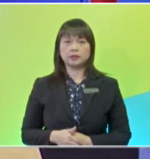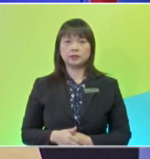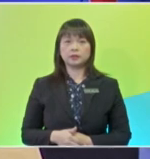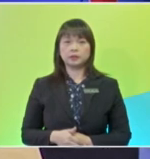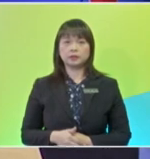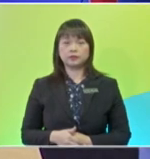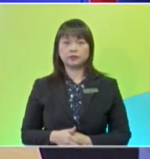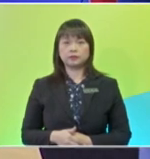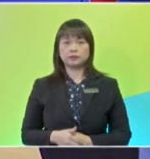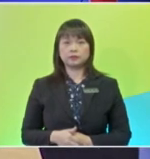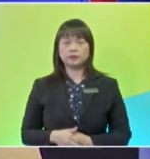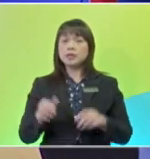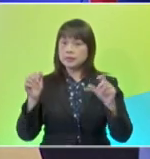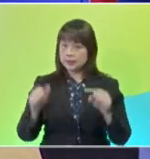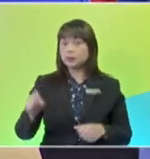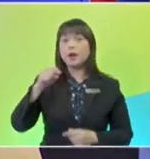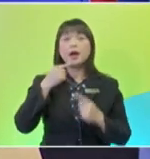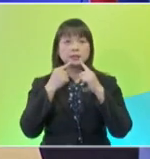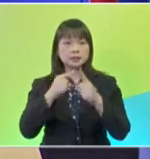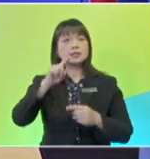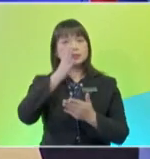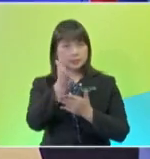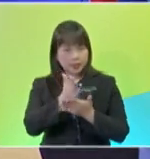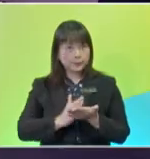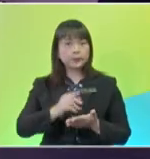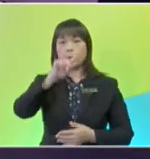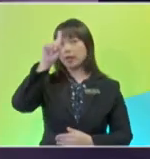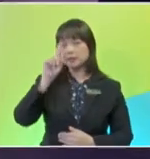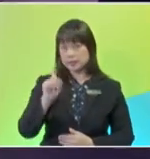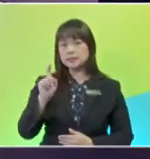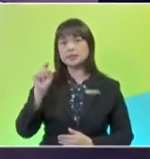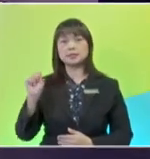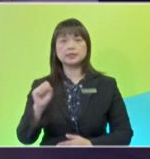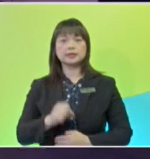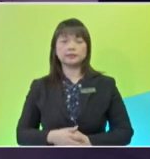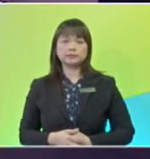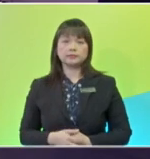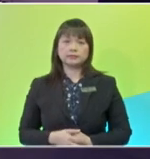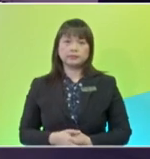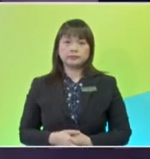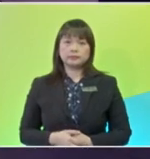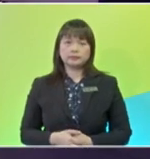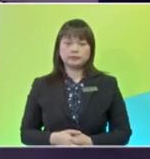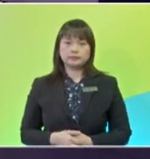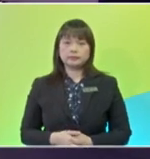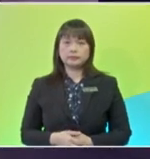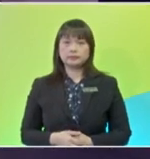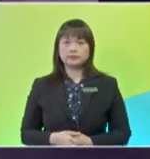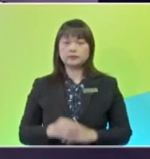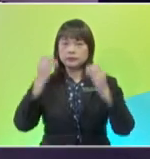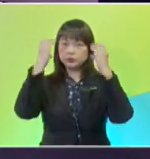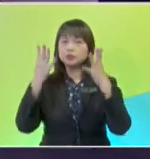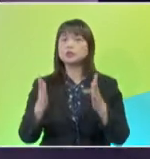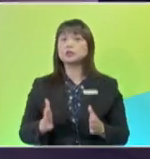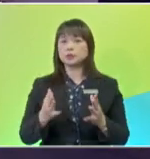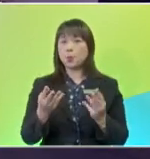to answer some of the questions on the board. Okay. So this is a bit different. I would like you to draw the